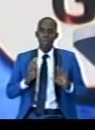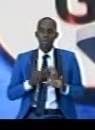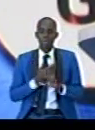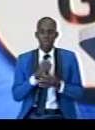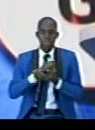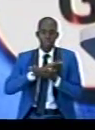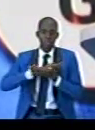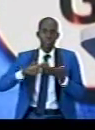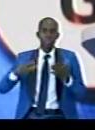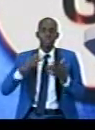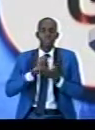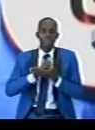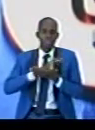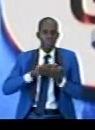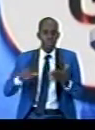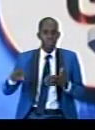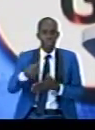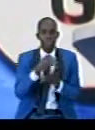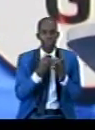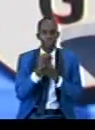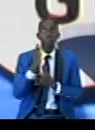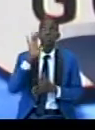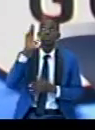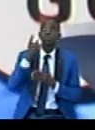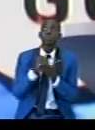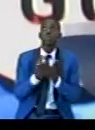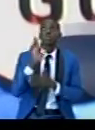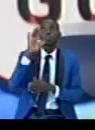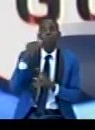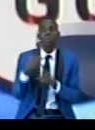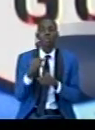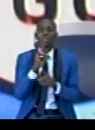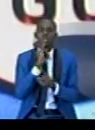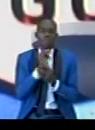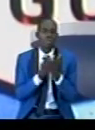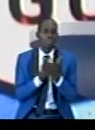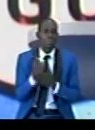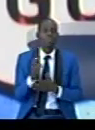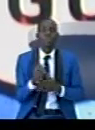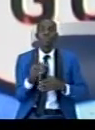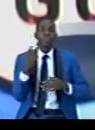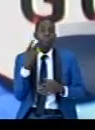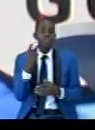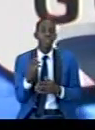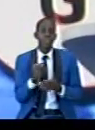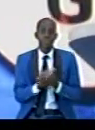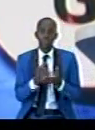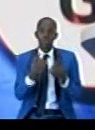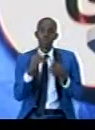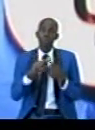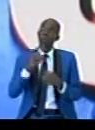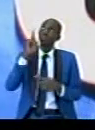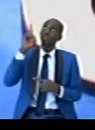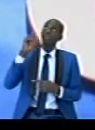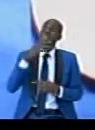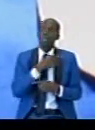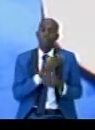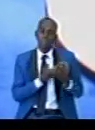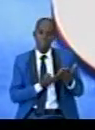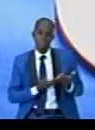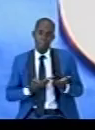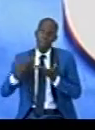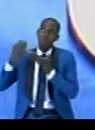Sanctify them through thy truth. Thy word is truth. You come to him and you bring your heart. Already he